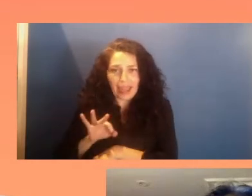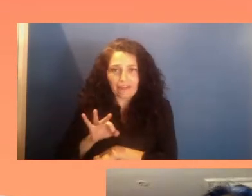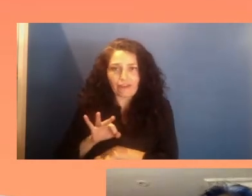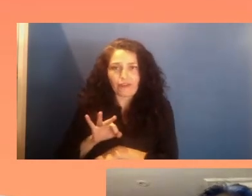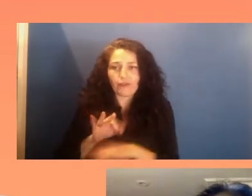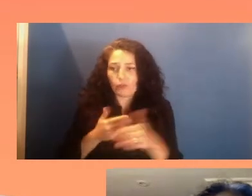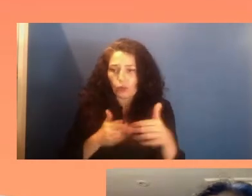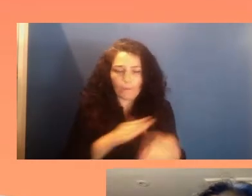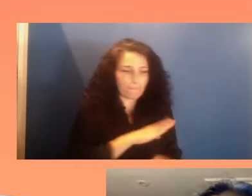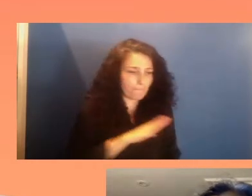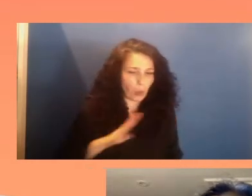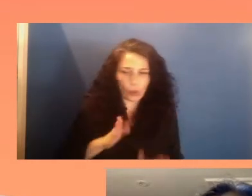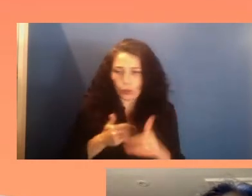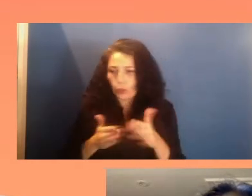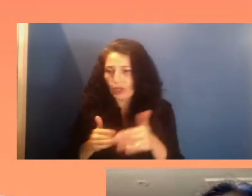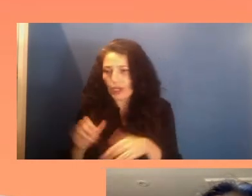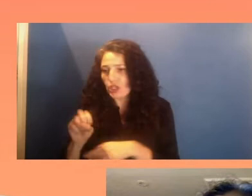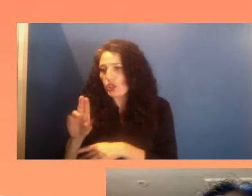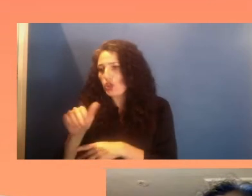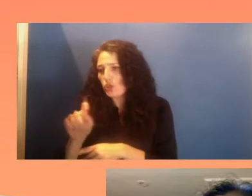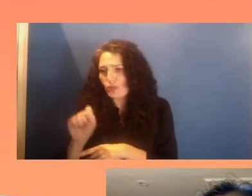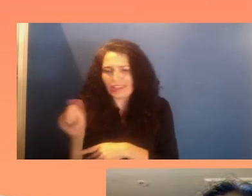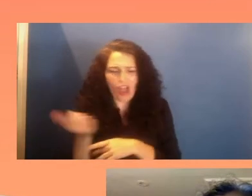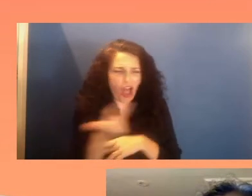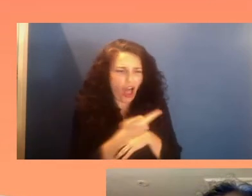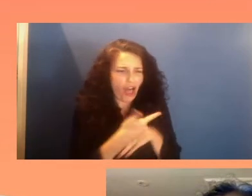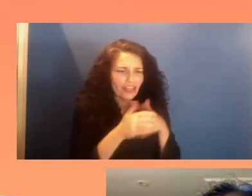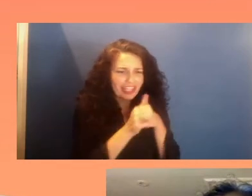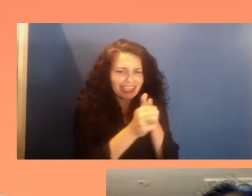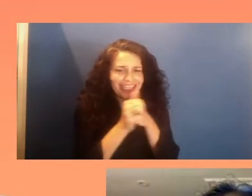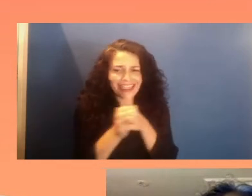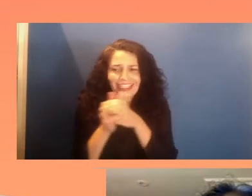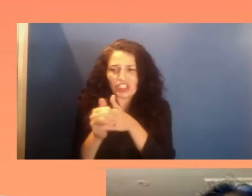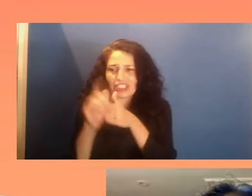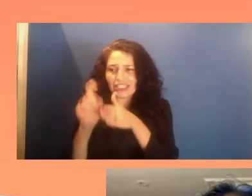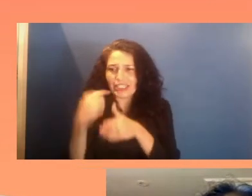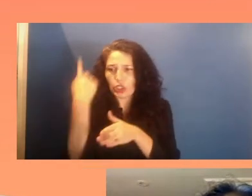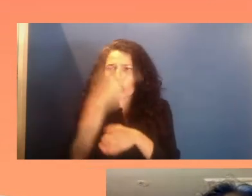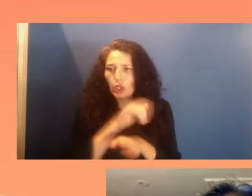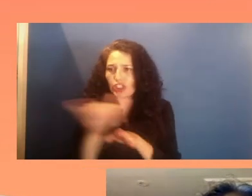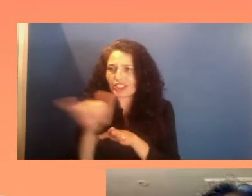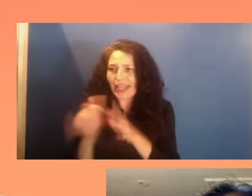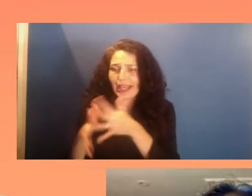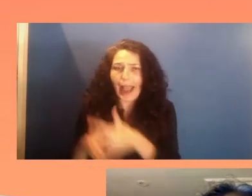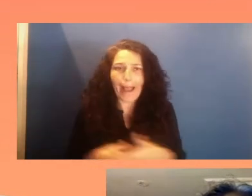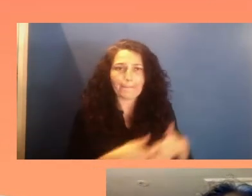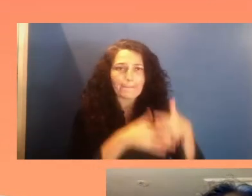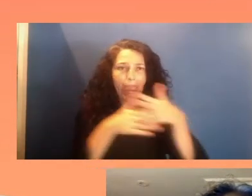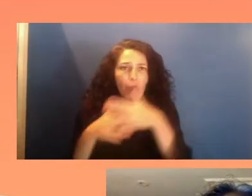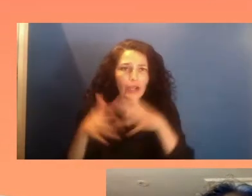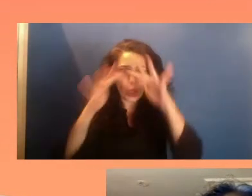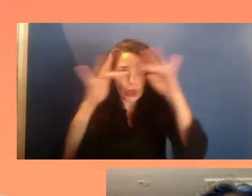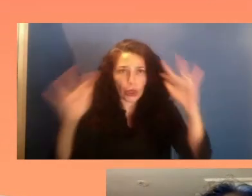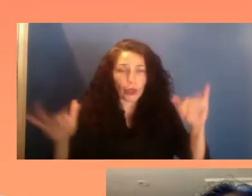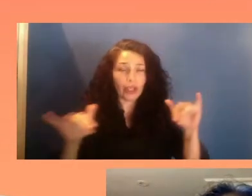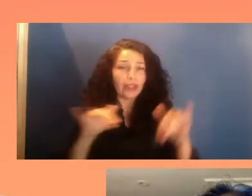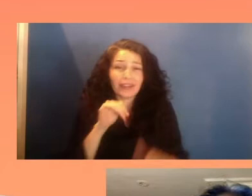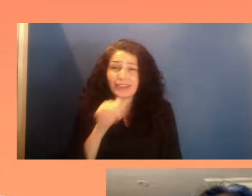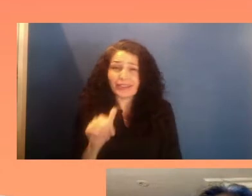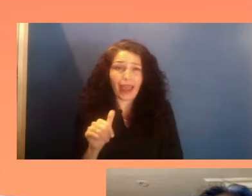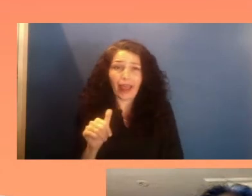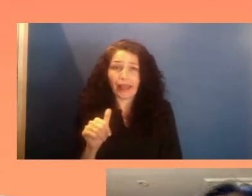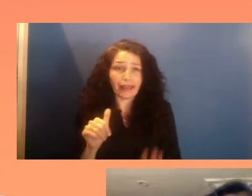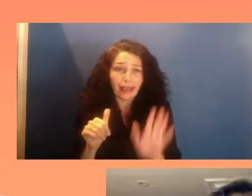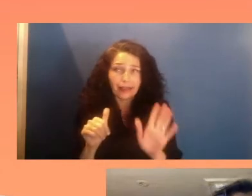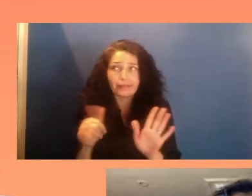your C-suite and your leadership need to look like America. And America doesn't look like what it used to, right? So we're on the precipice in this country of